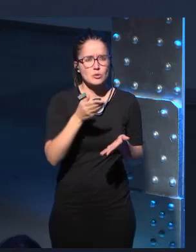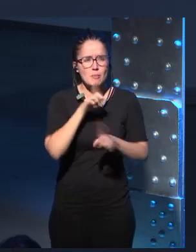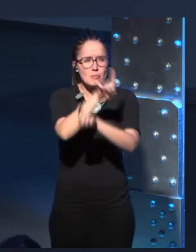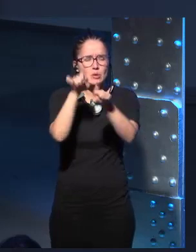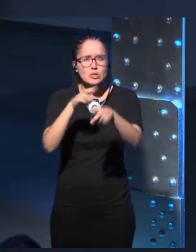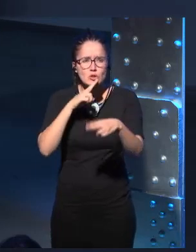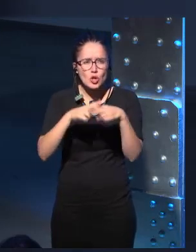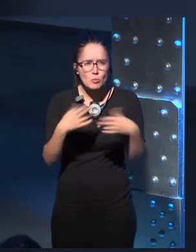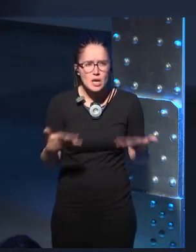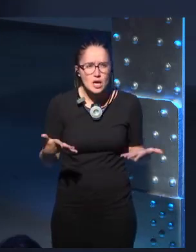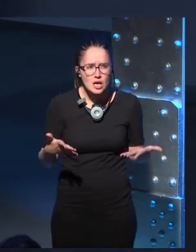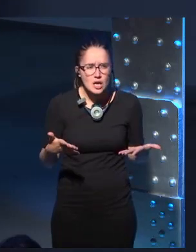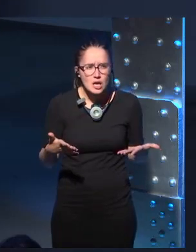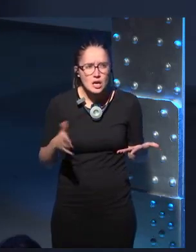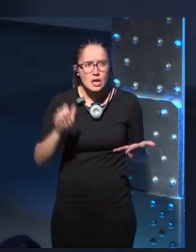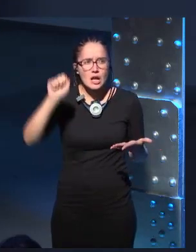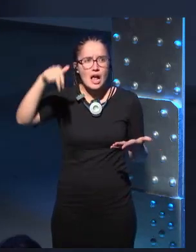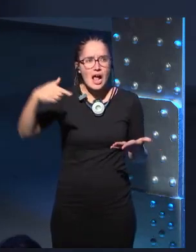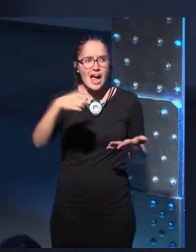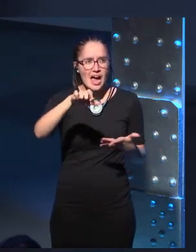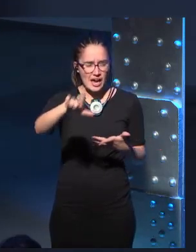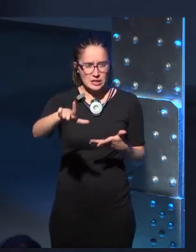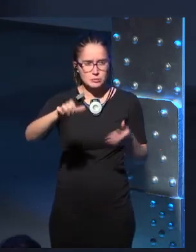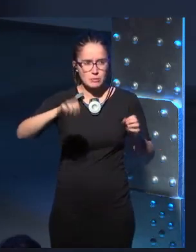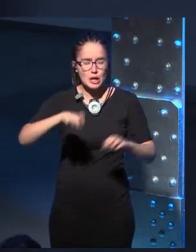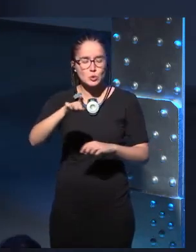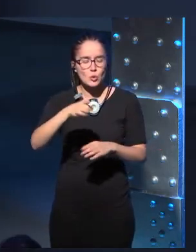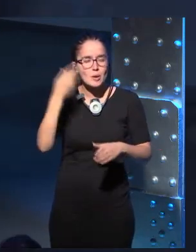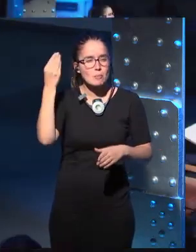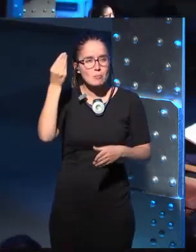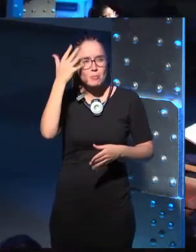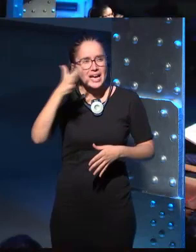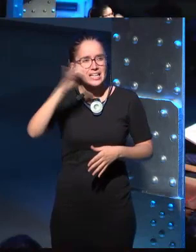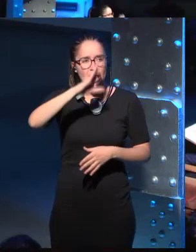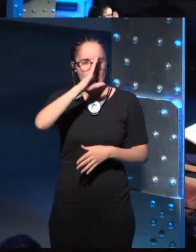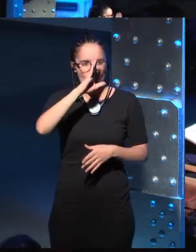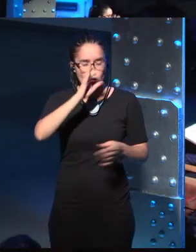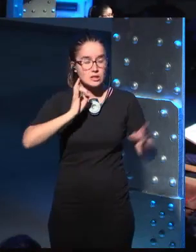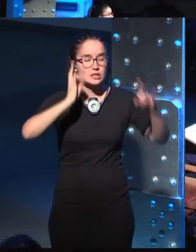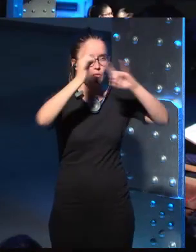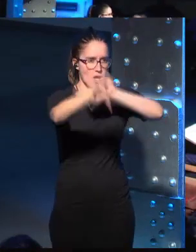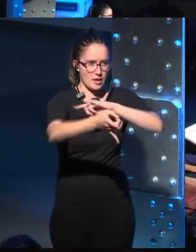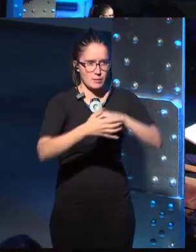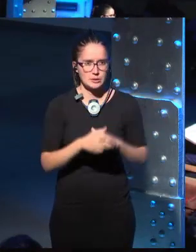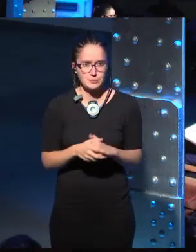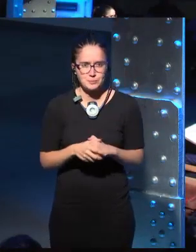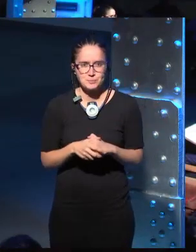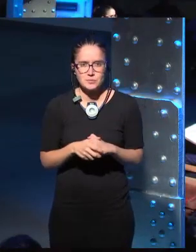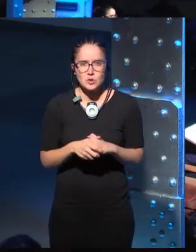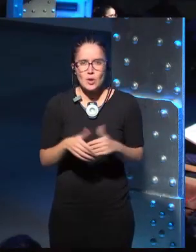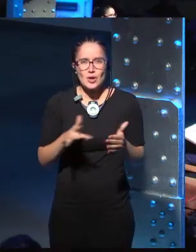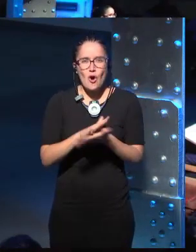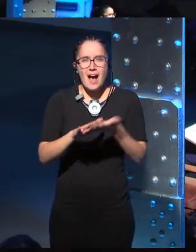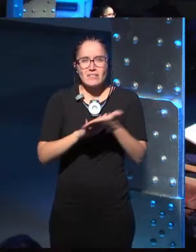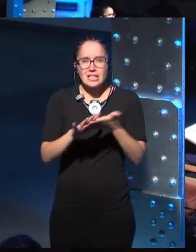name? Angel. You are on the moon, Angel, okay? I'm going to call you. When you talk to someone